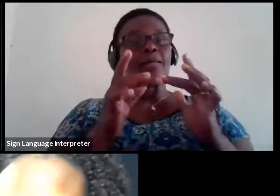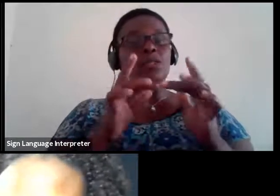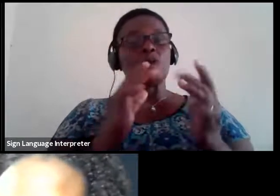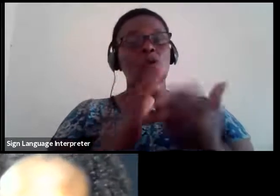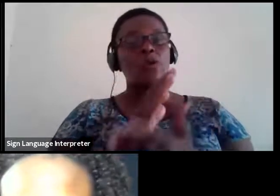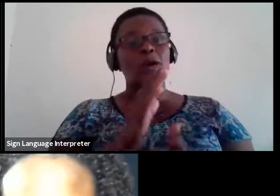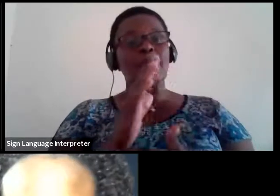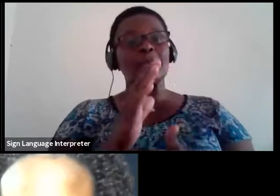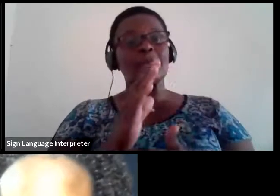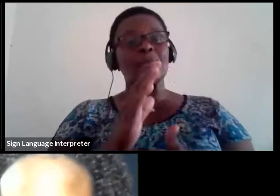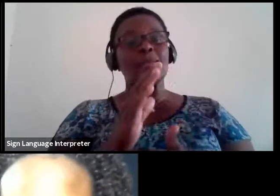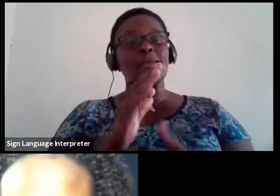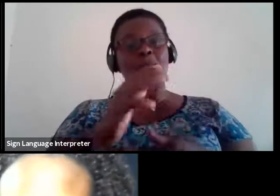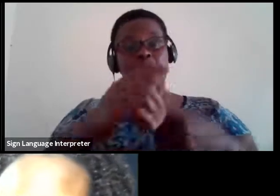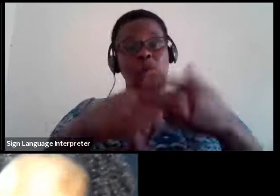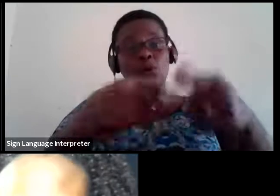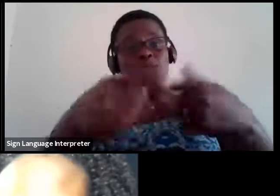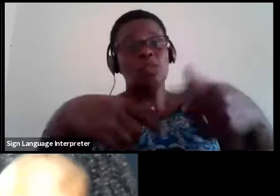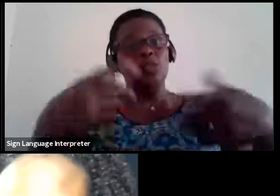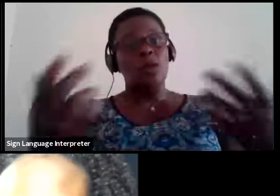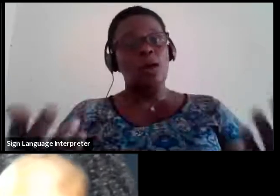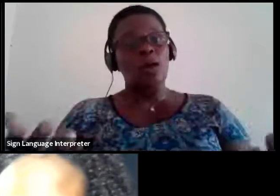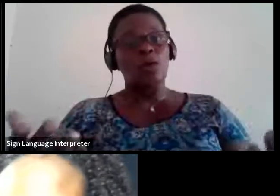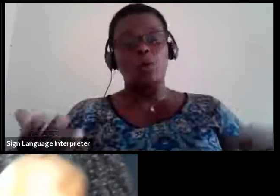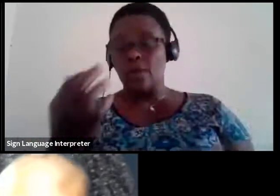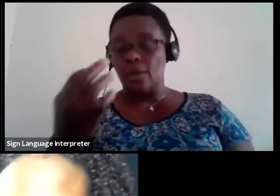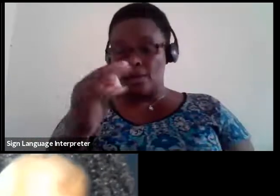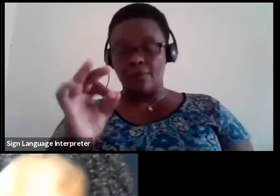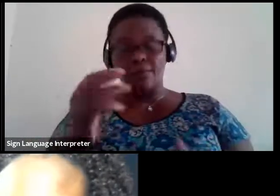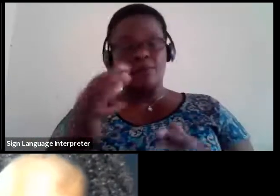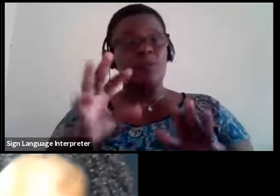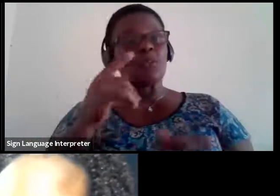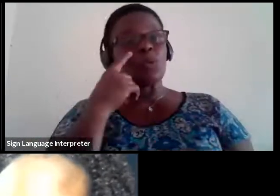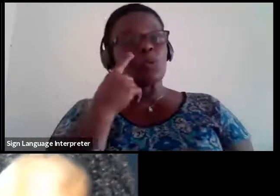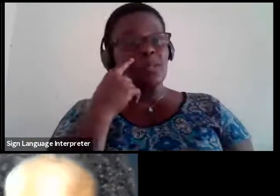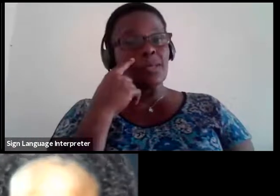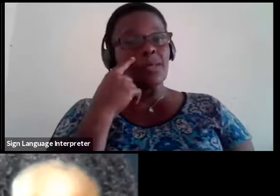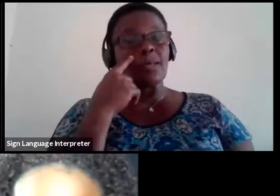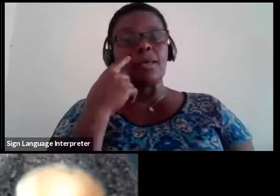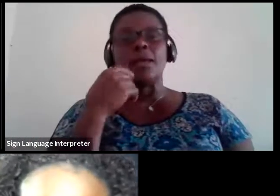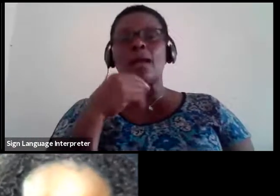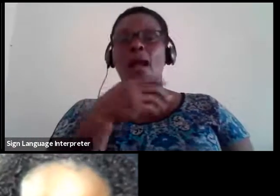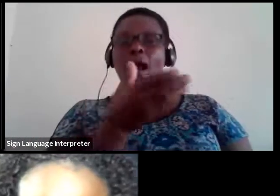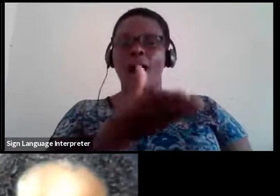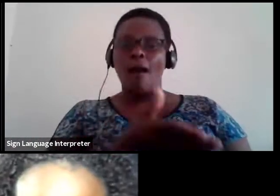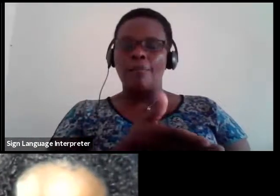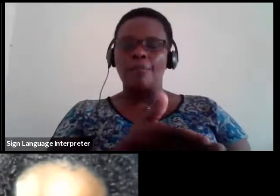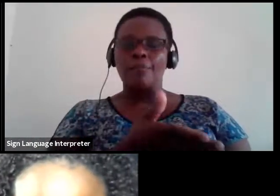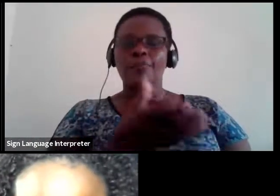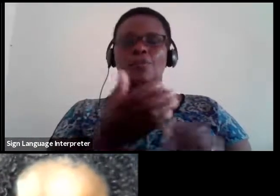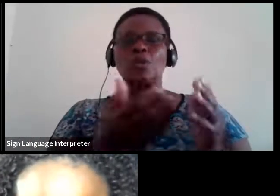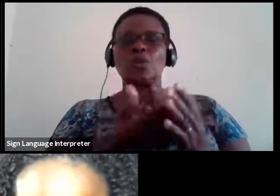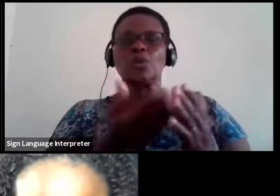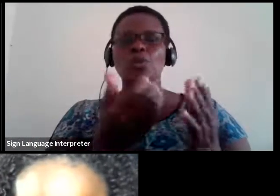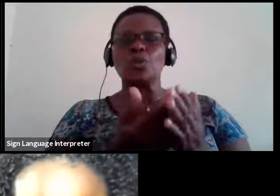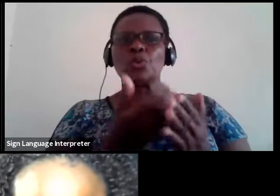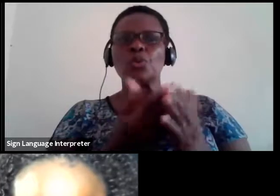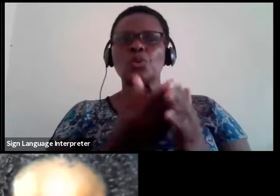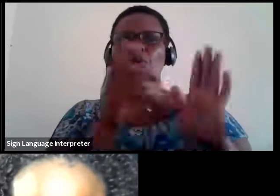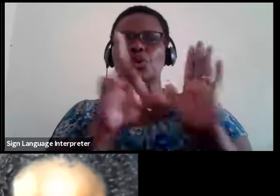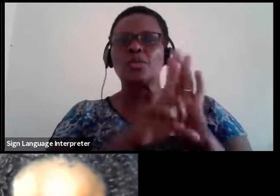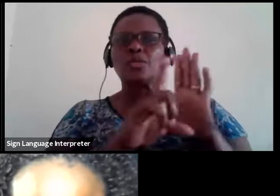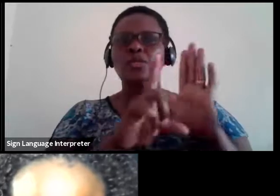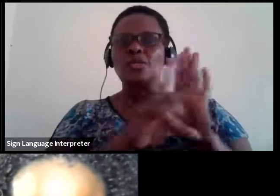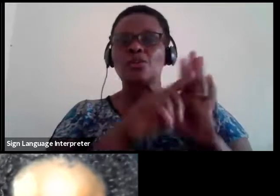going, because if we've noticed, there's a lot of new legislation in several African